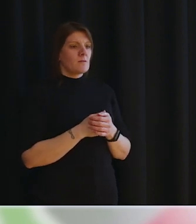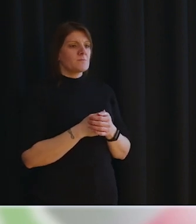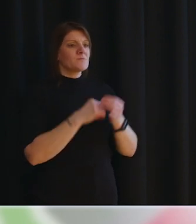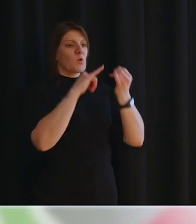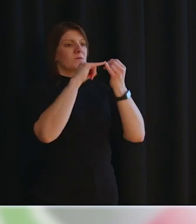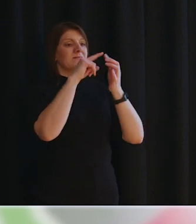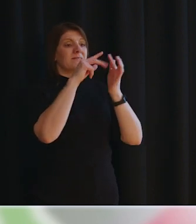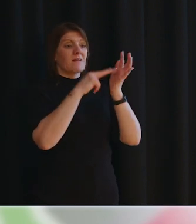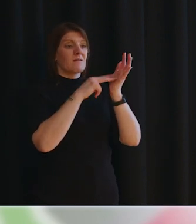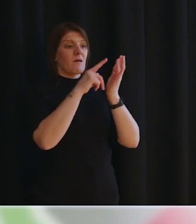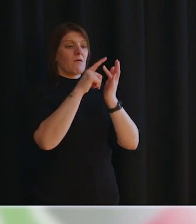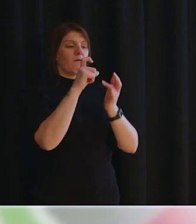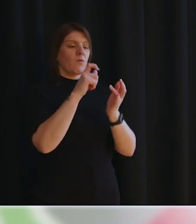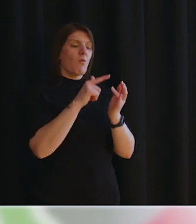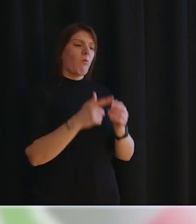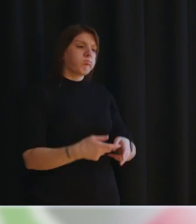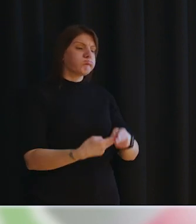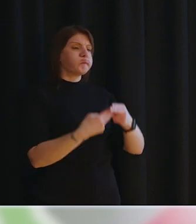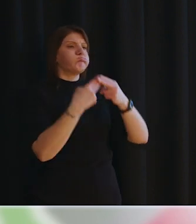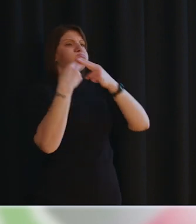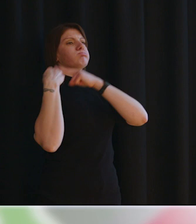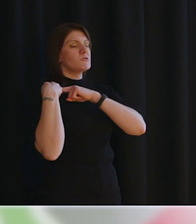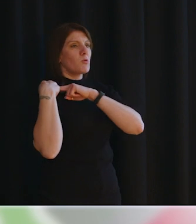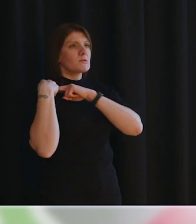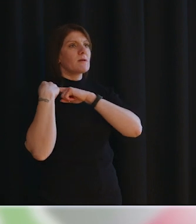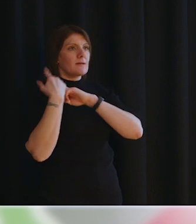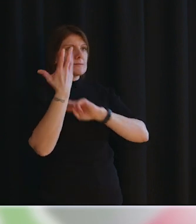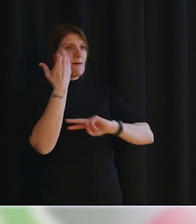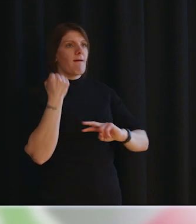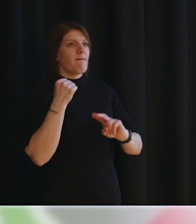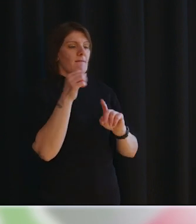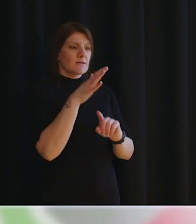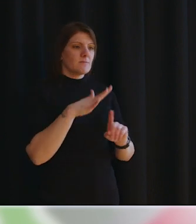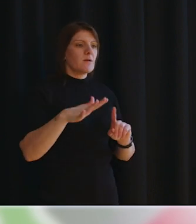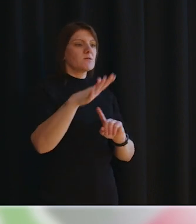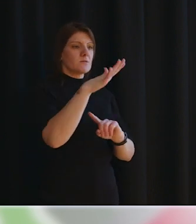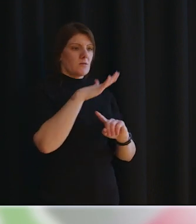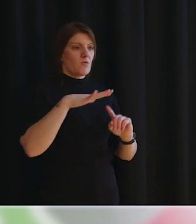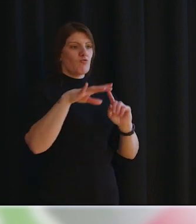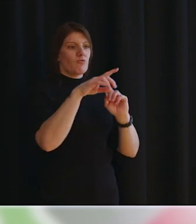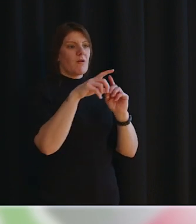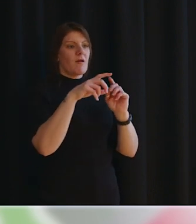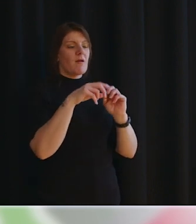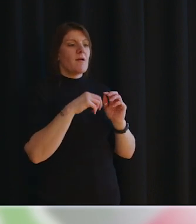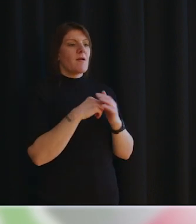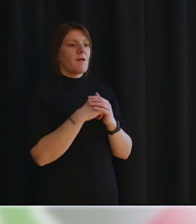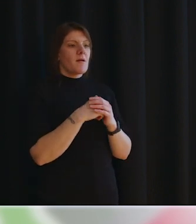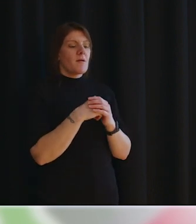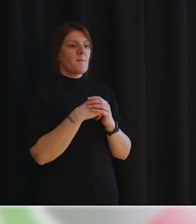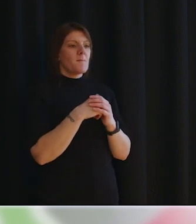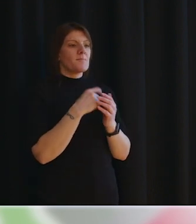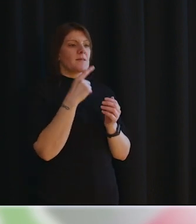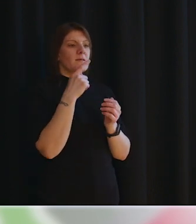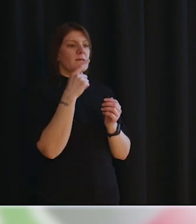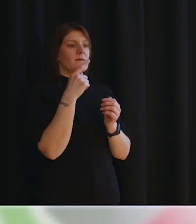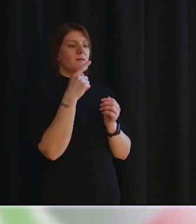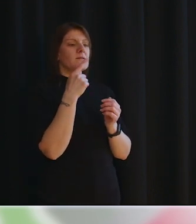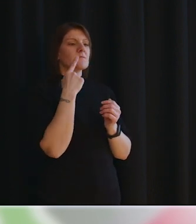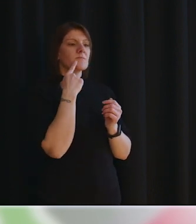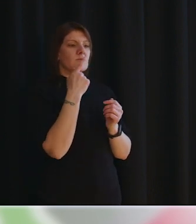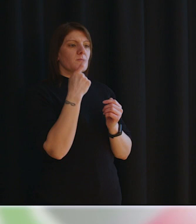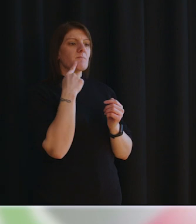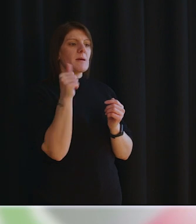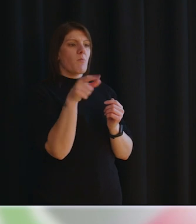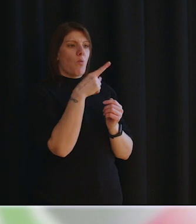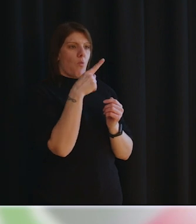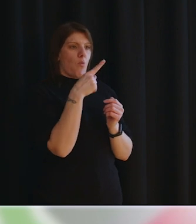has a lot of responsibility, particularly around that SEND register. Those people who have been identified as needing additional support will go